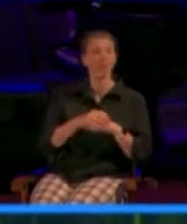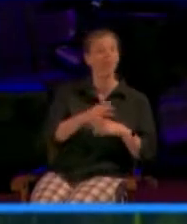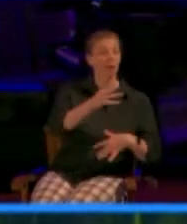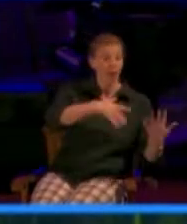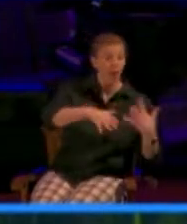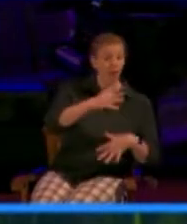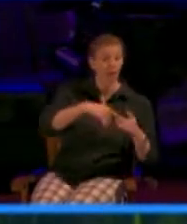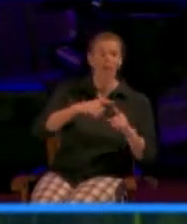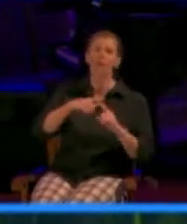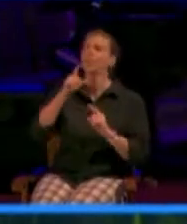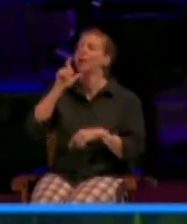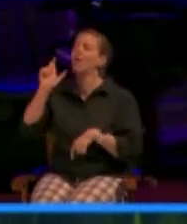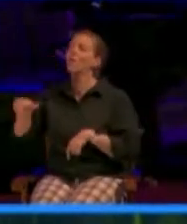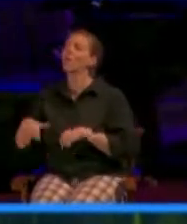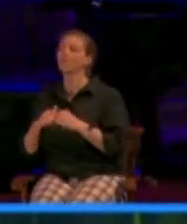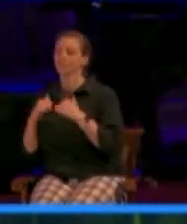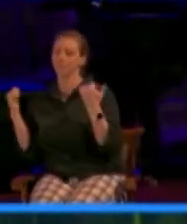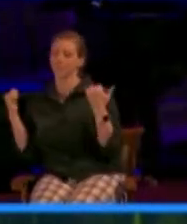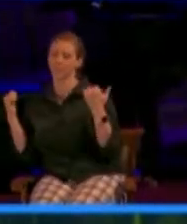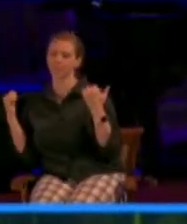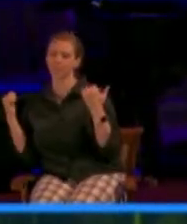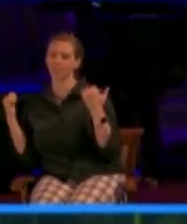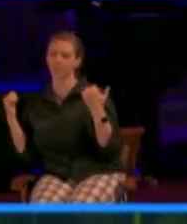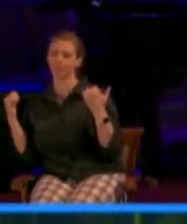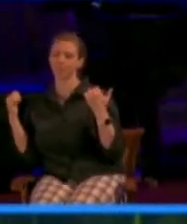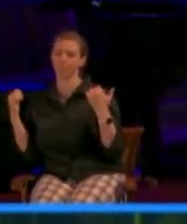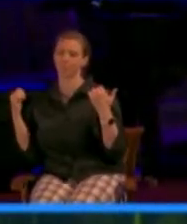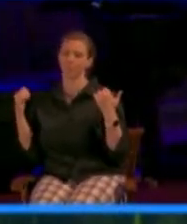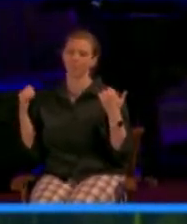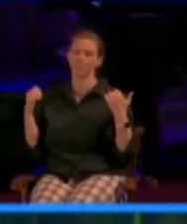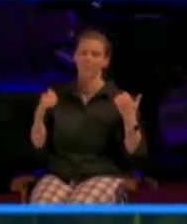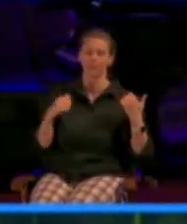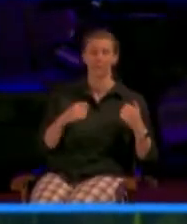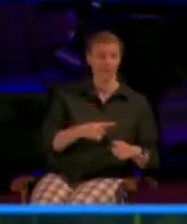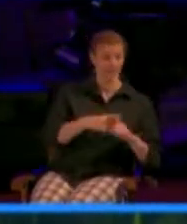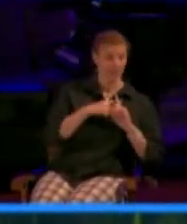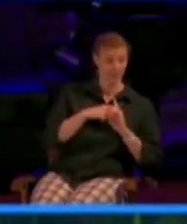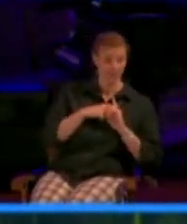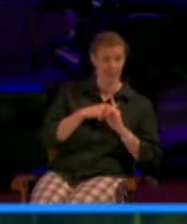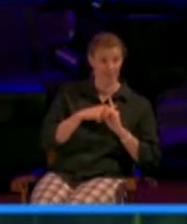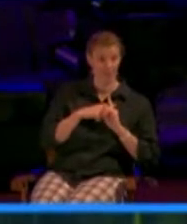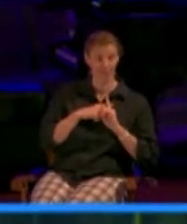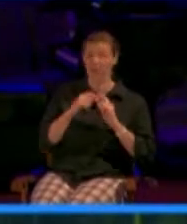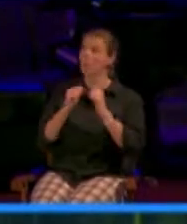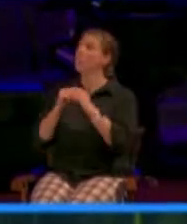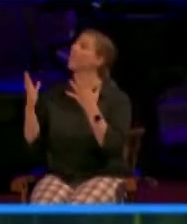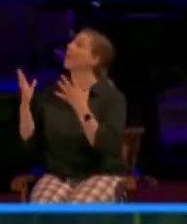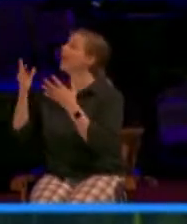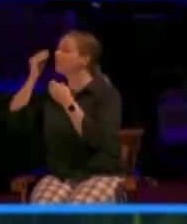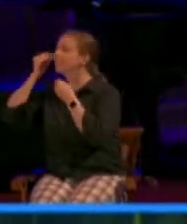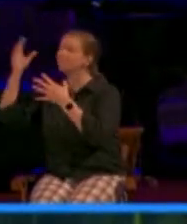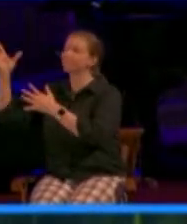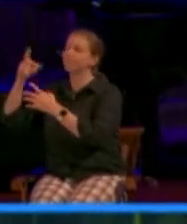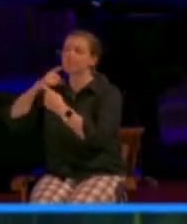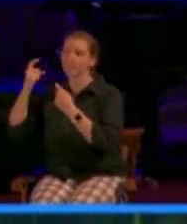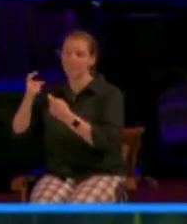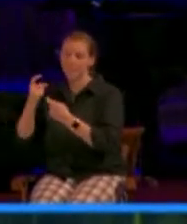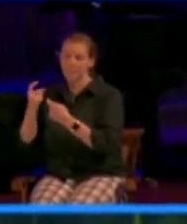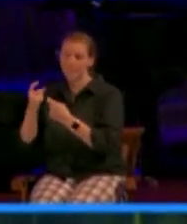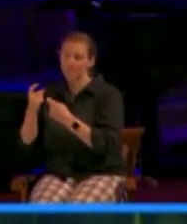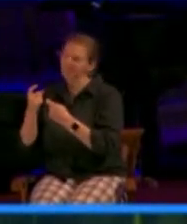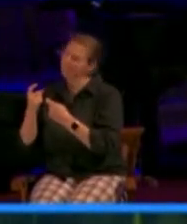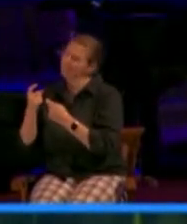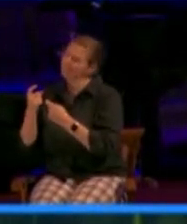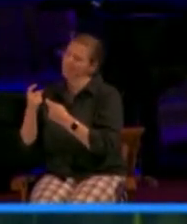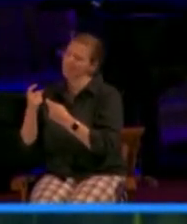Absolution without personal confession. Cheap grace is grace without discipleship. Grace